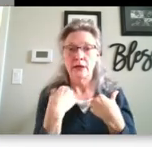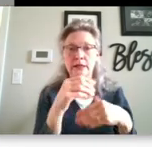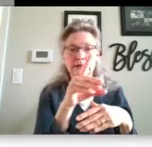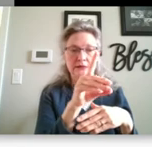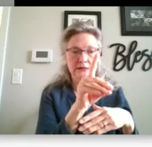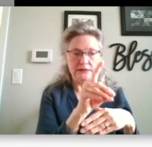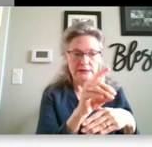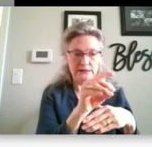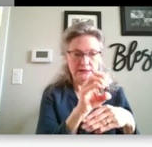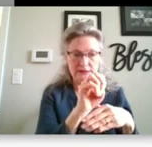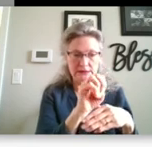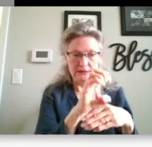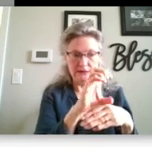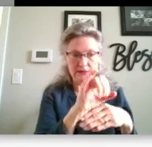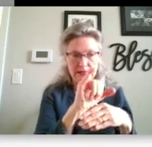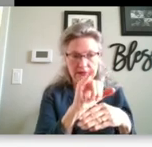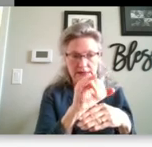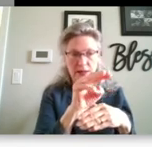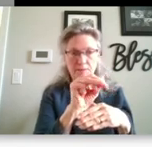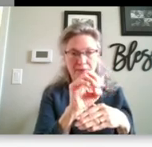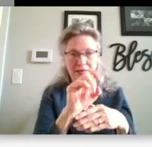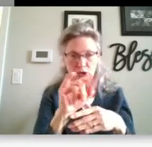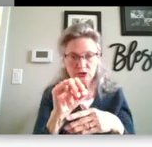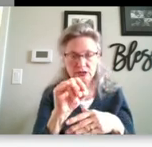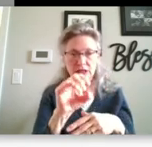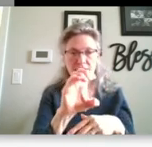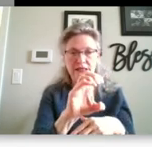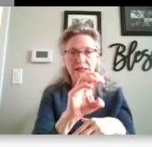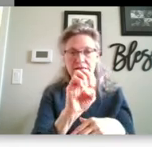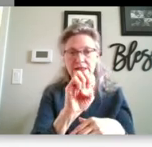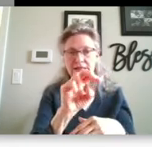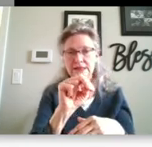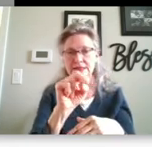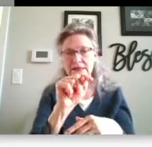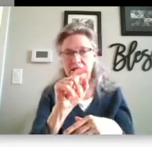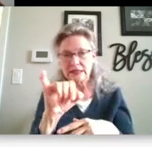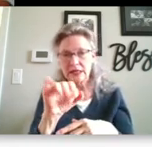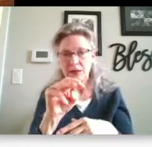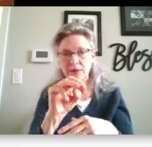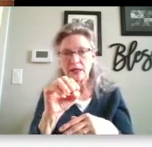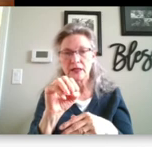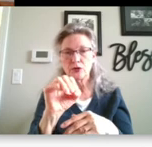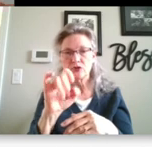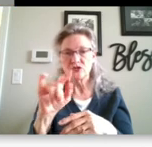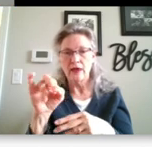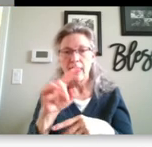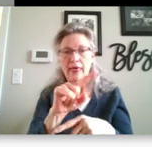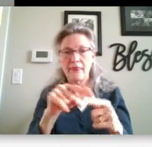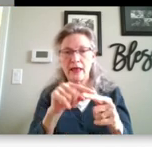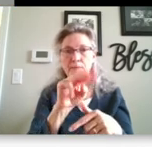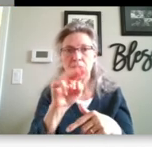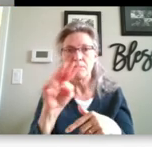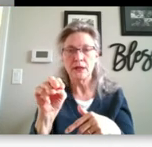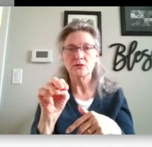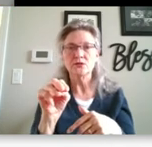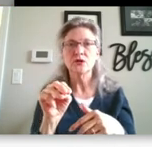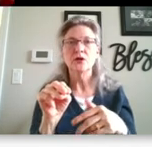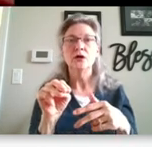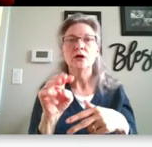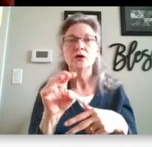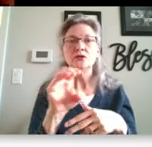decimeters, then centimeters, and then millimeters, right? So centimeters and